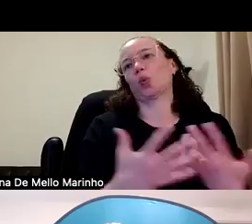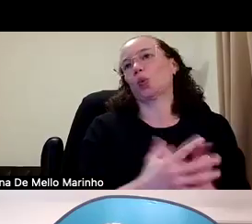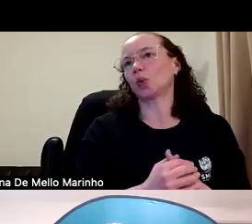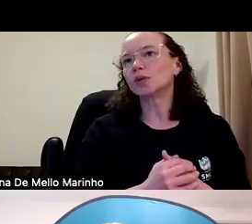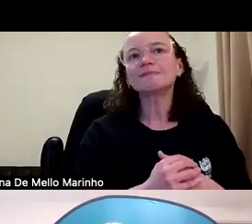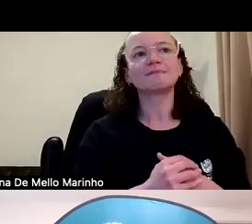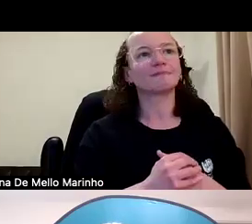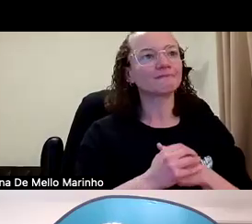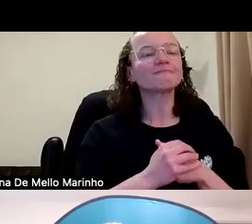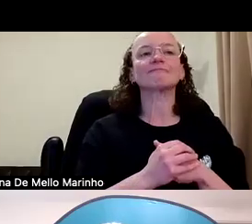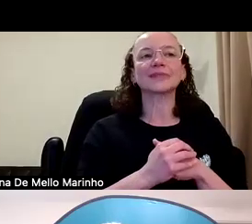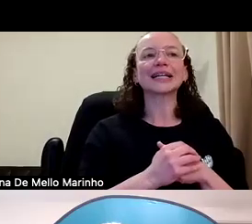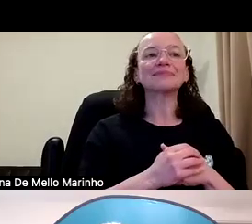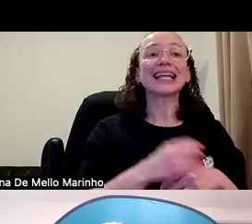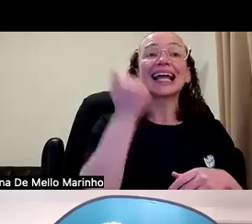Wow.